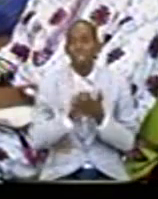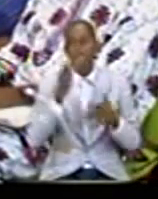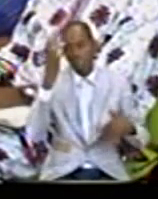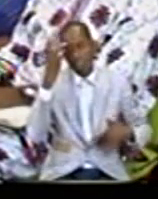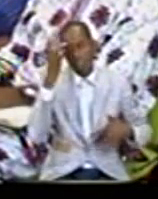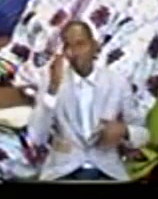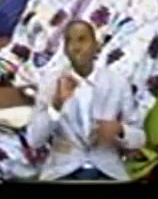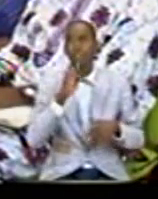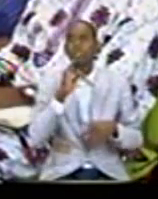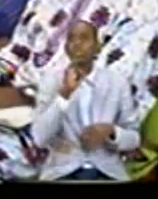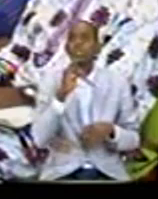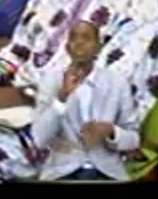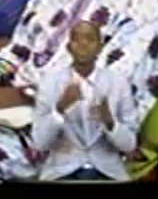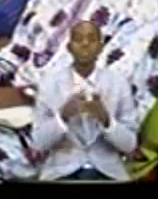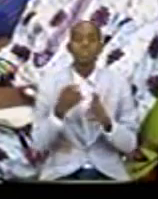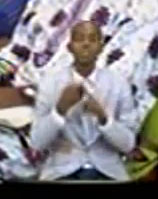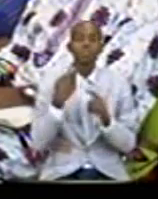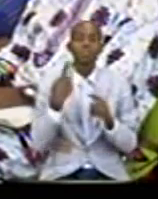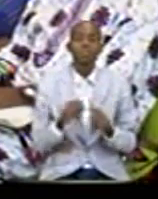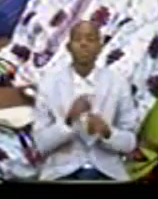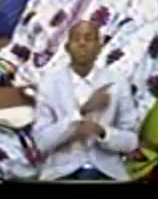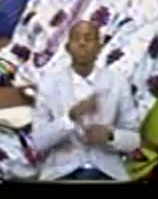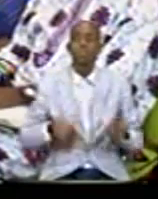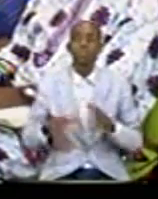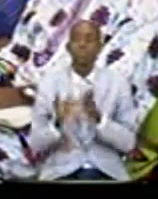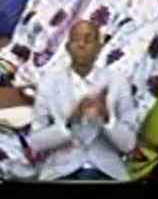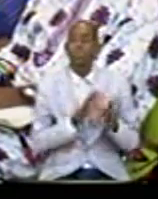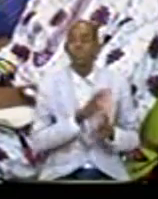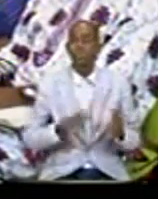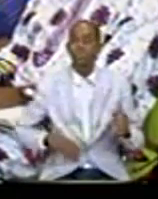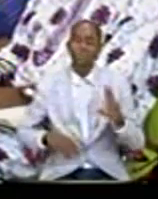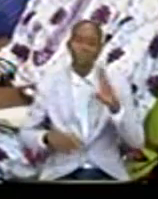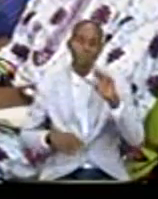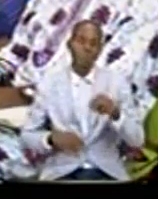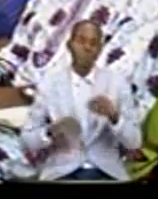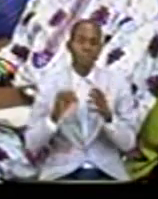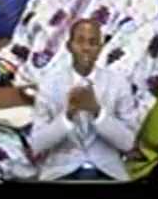Jesus? That thing will go away.